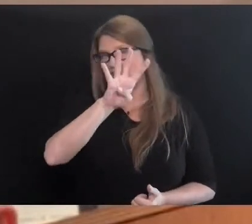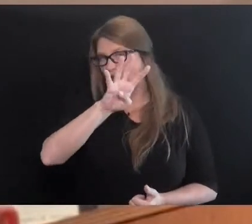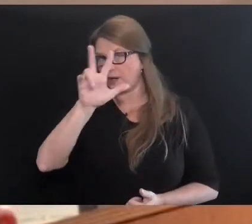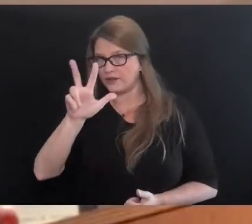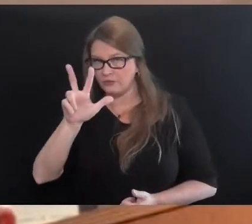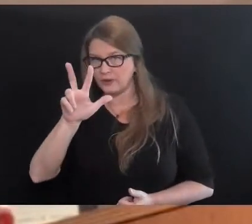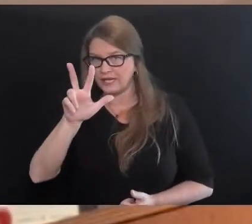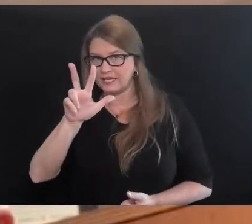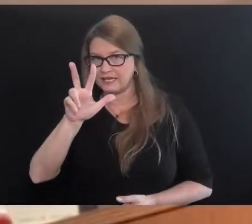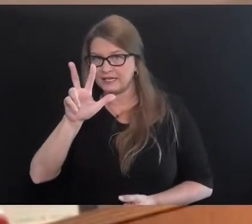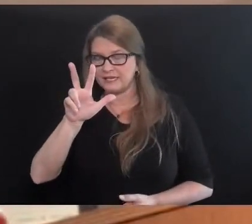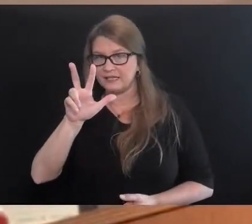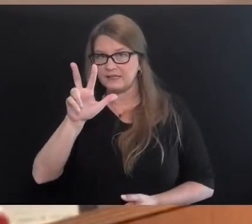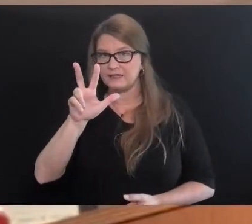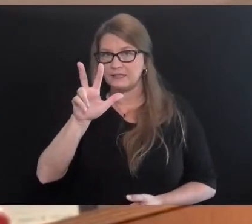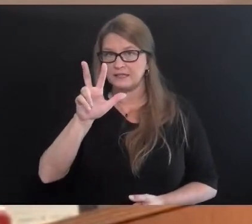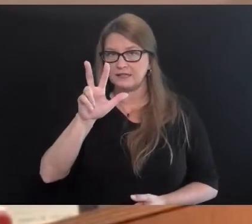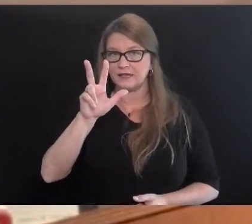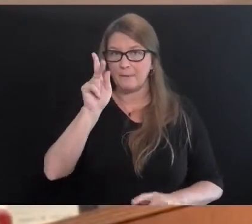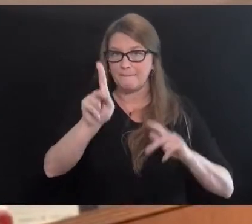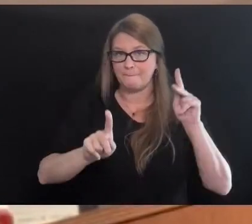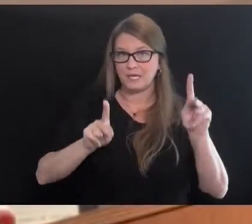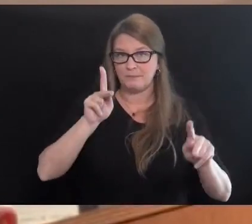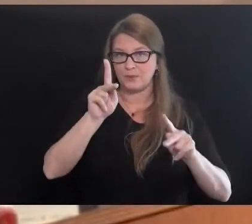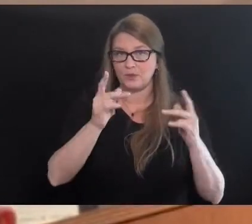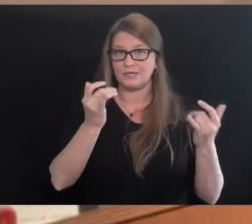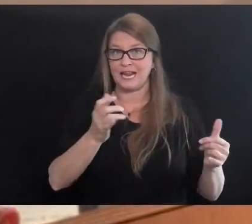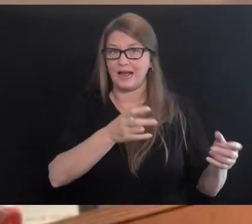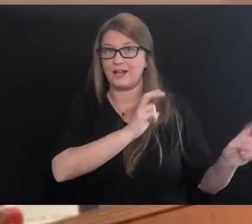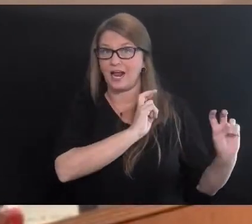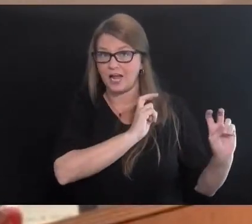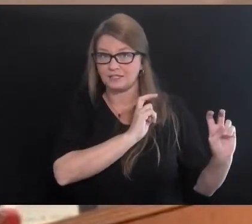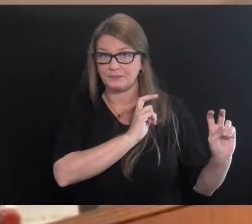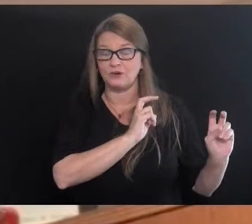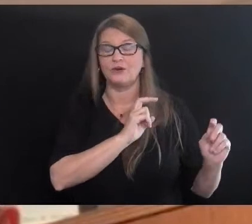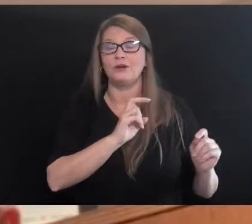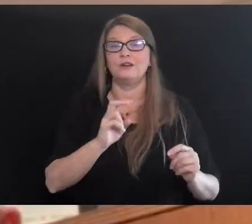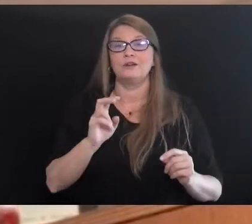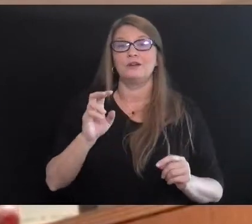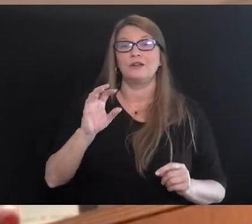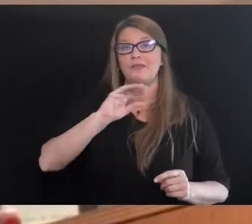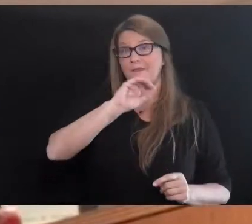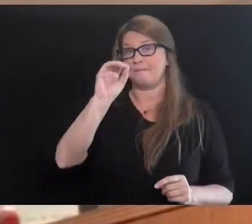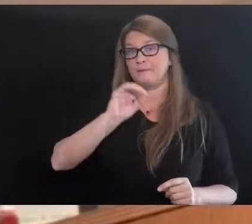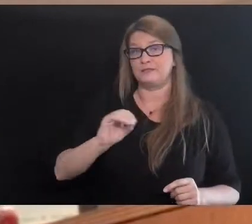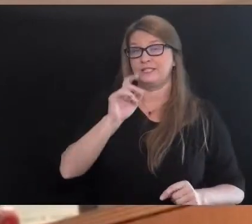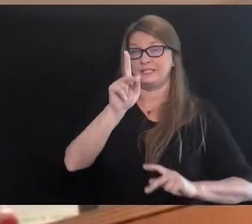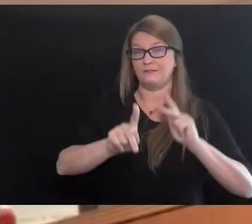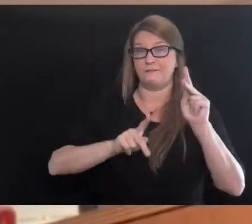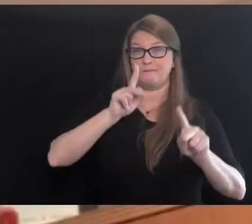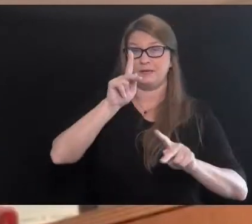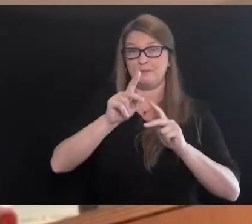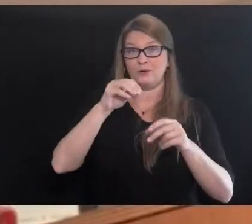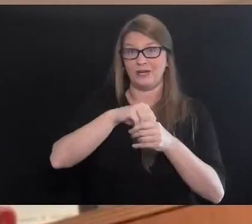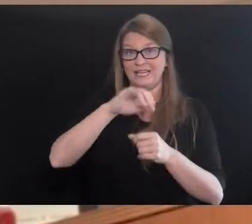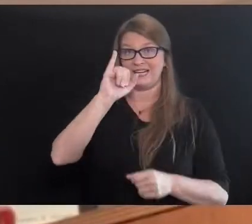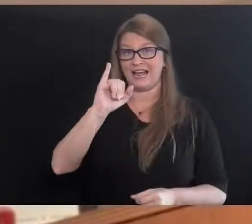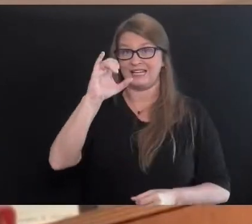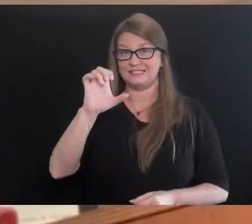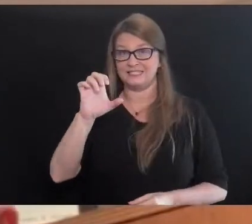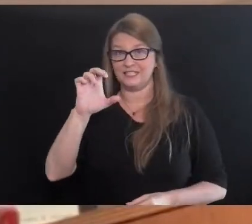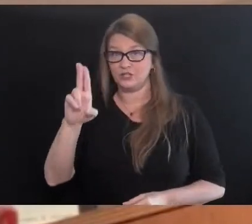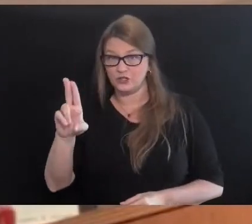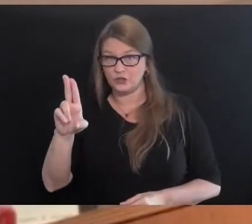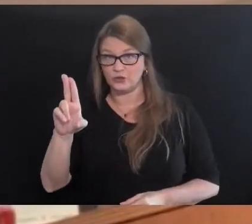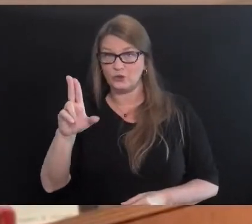643 individuals now in the hospital, and the percentage of individuals in ICU